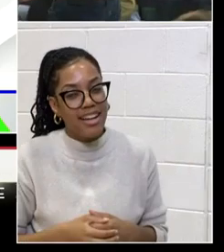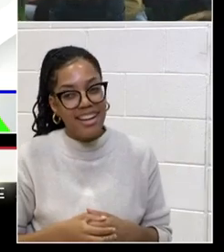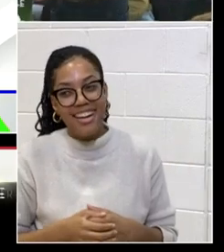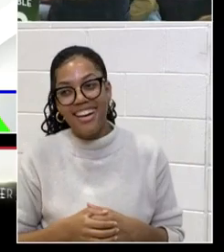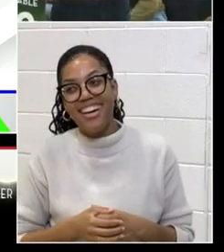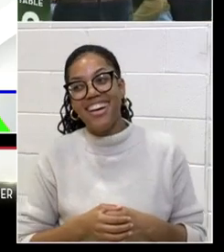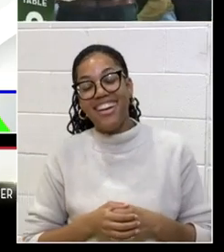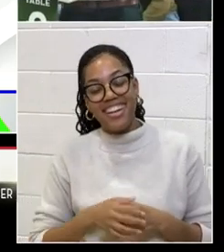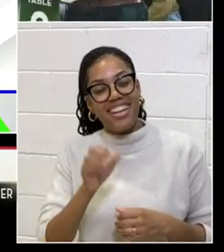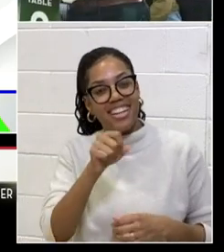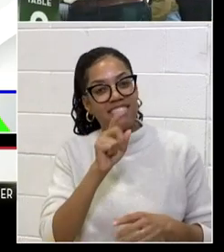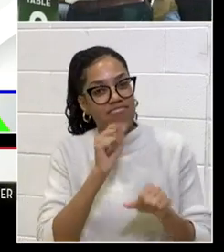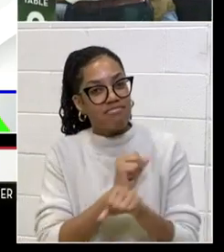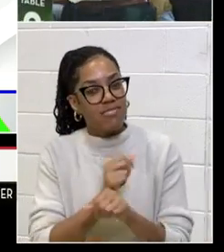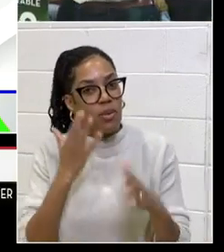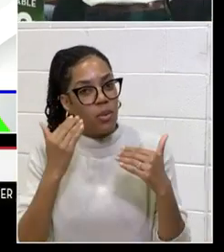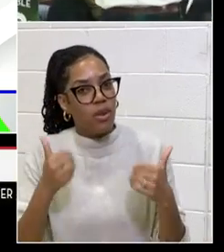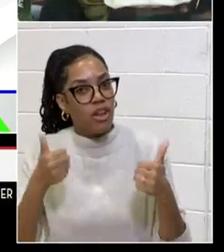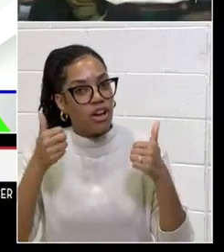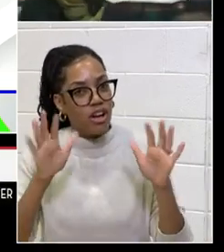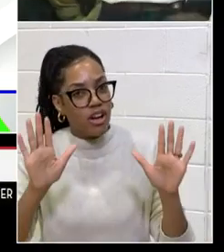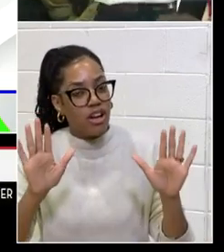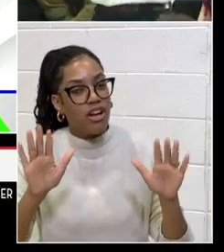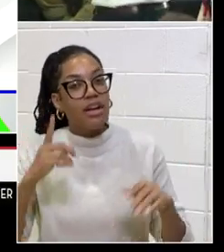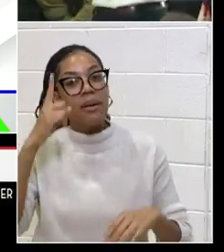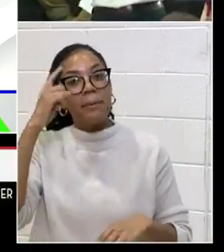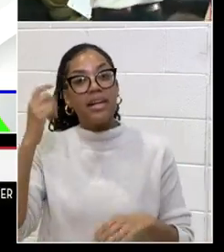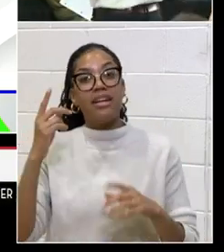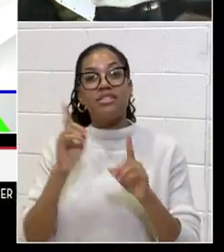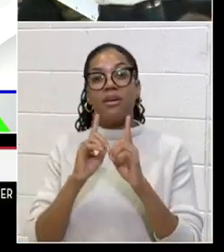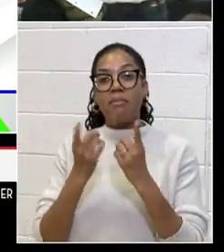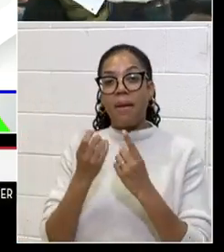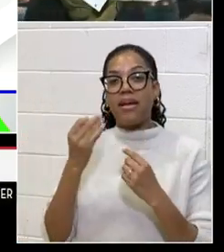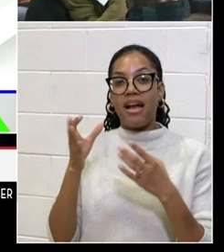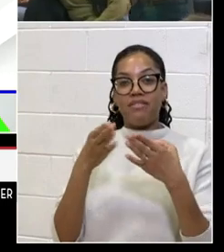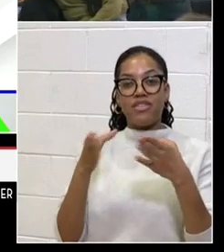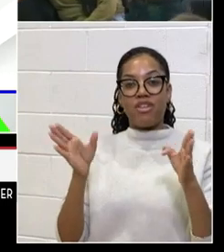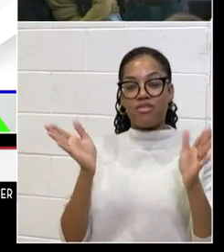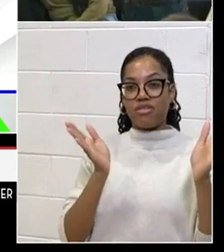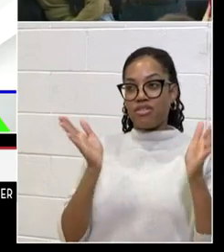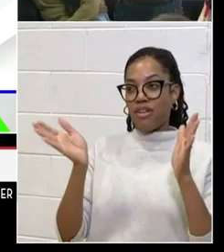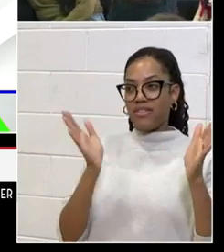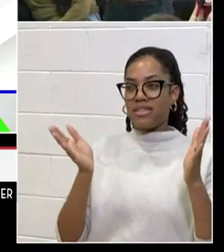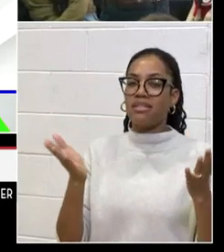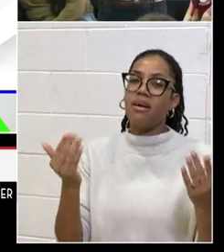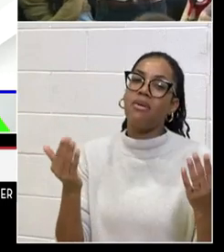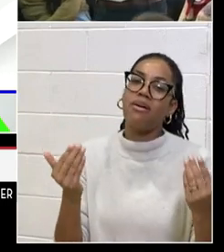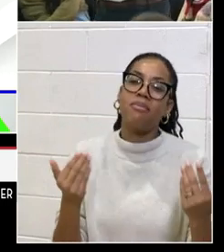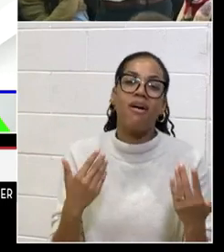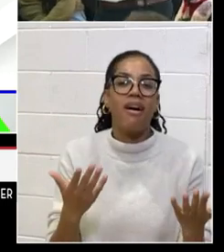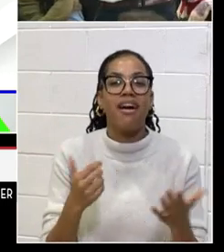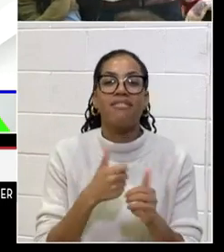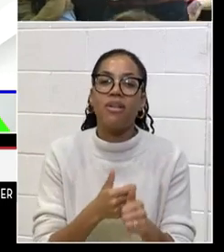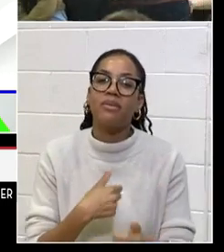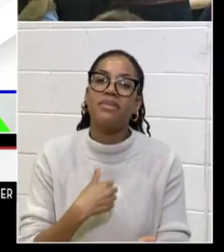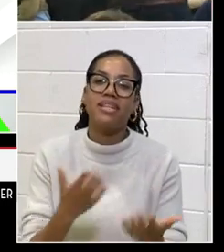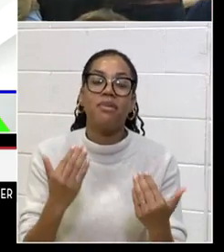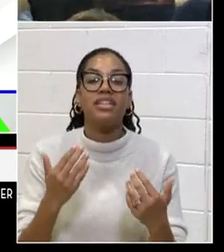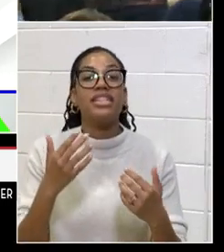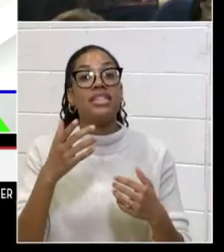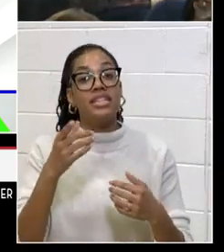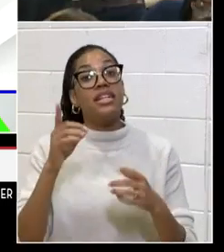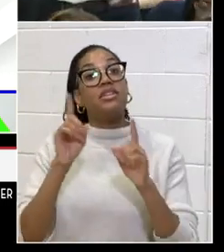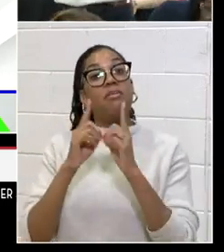It feels cooler because the Department of General Services, come on, work with me here. The Department of General